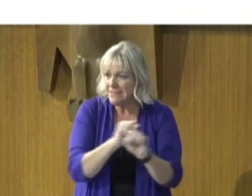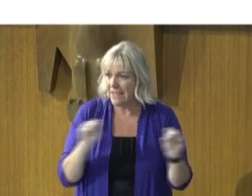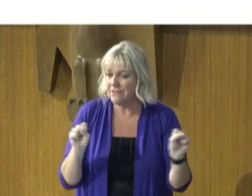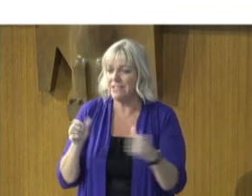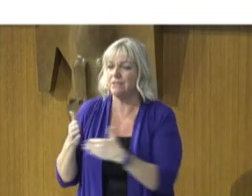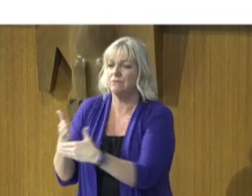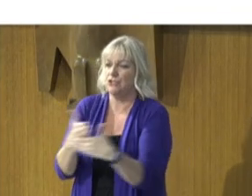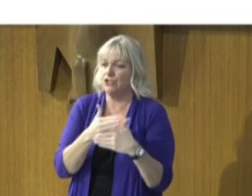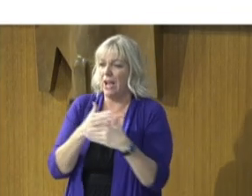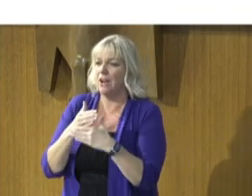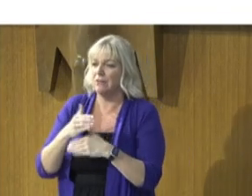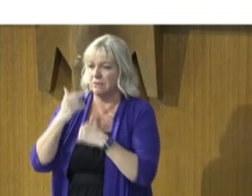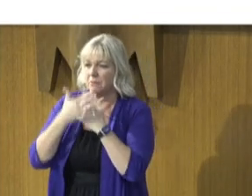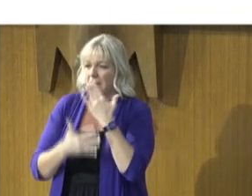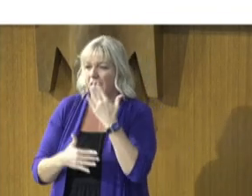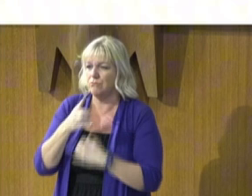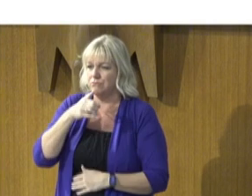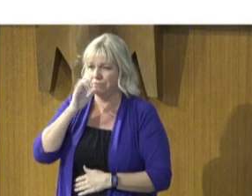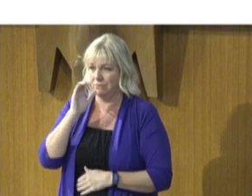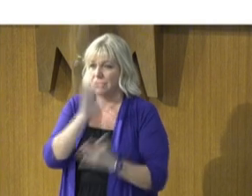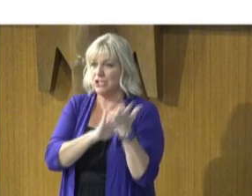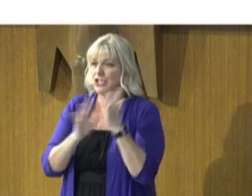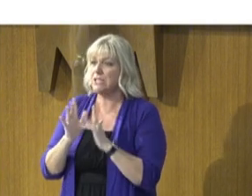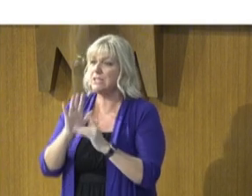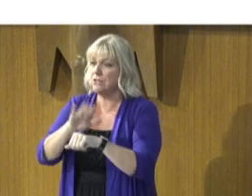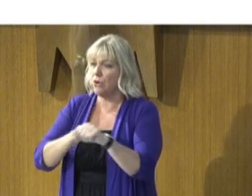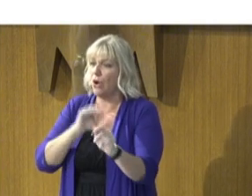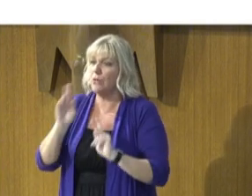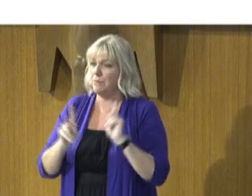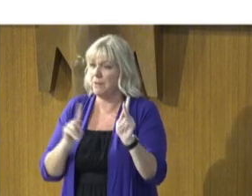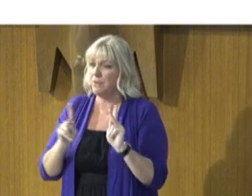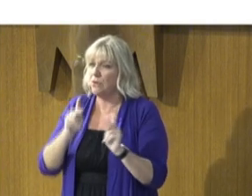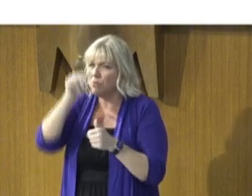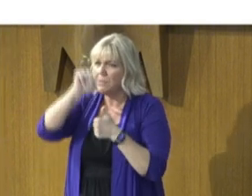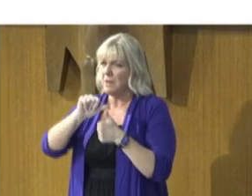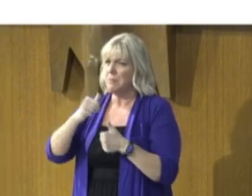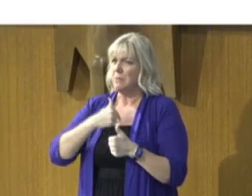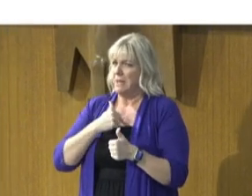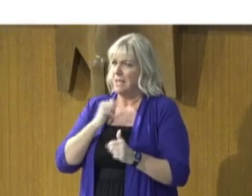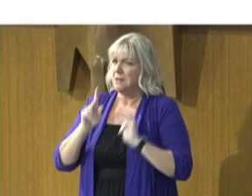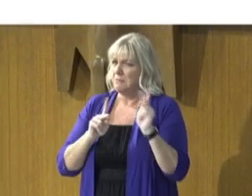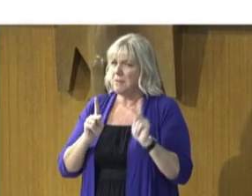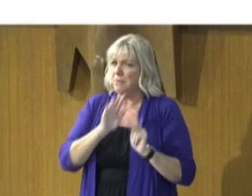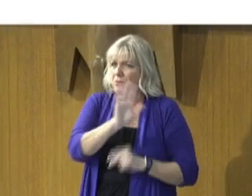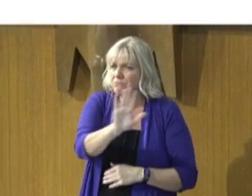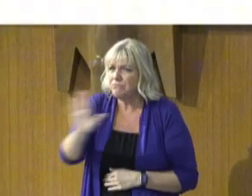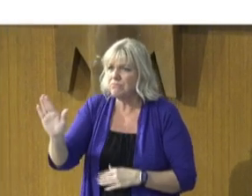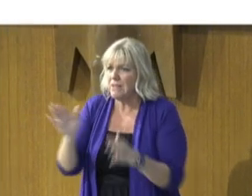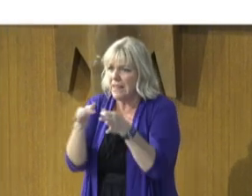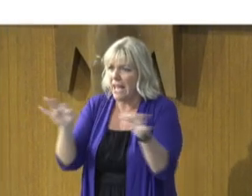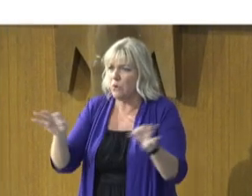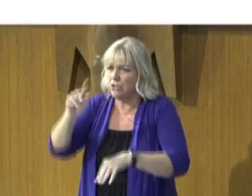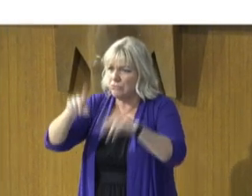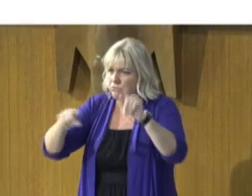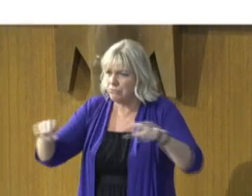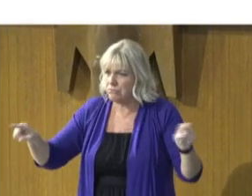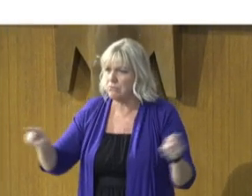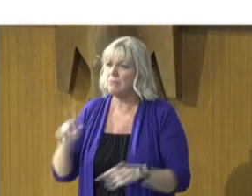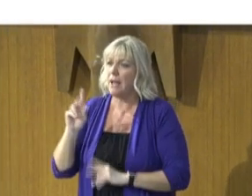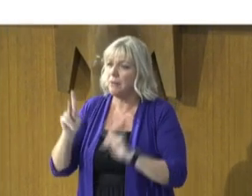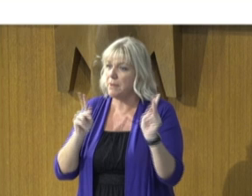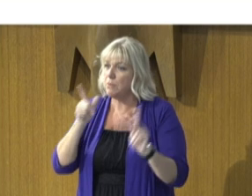Jesus' call to remember me is spoken in many different languages by ordained clergy and volunteer